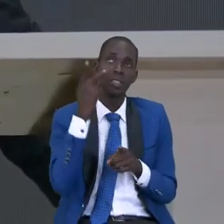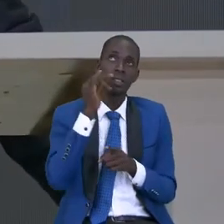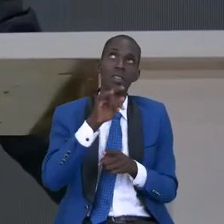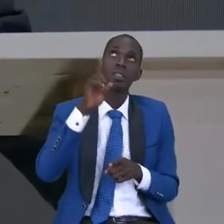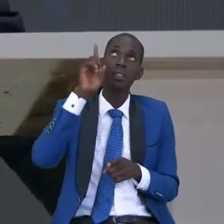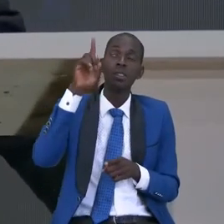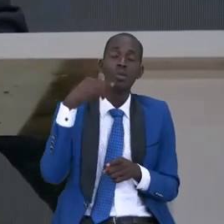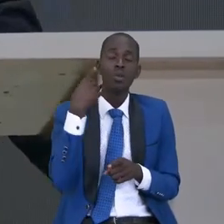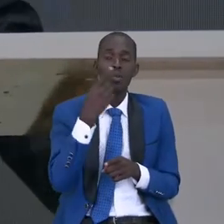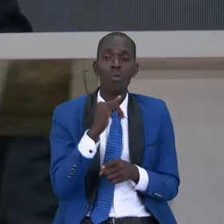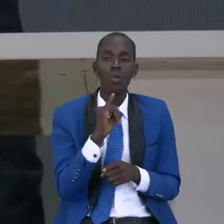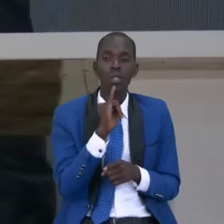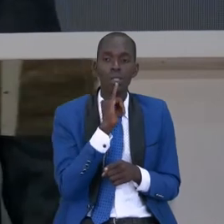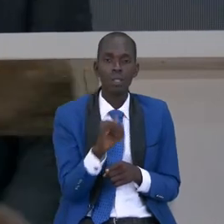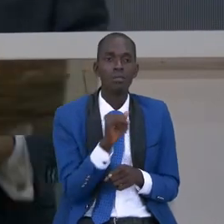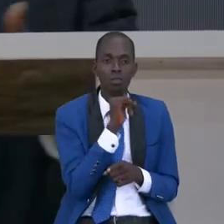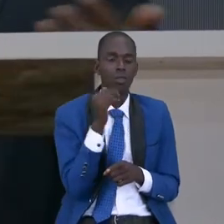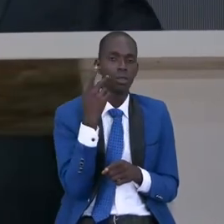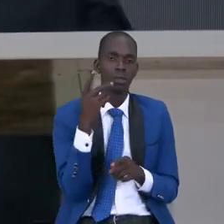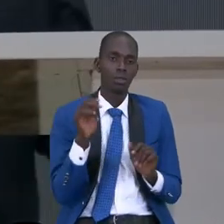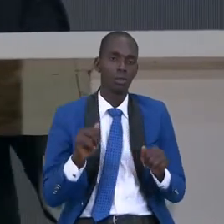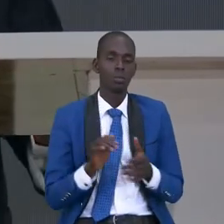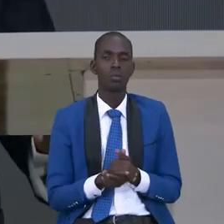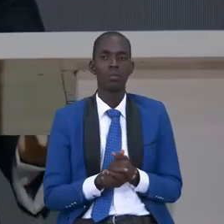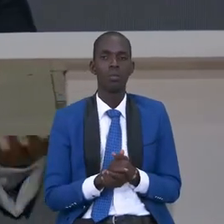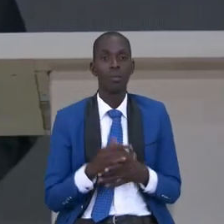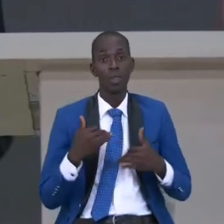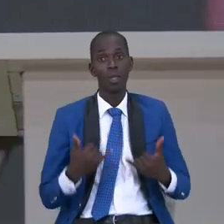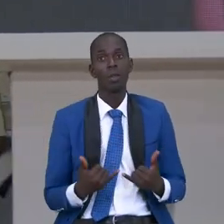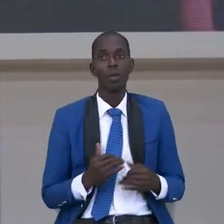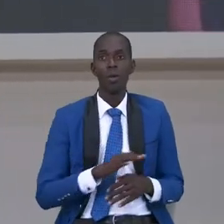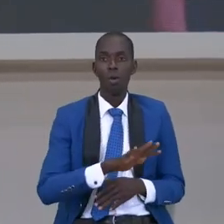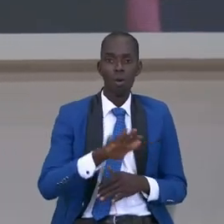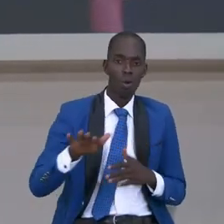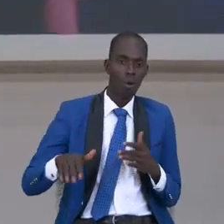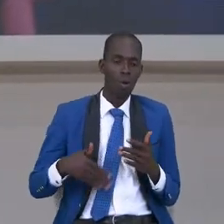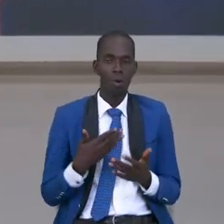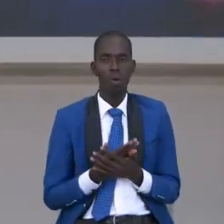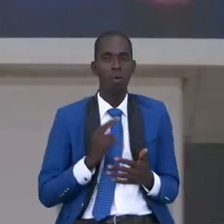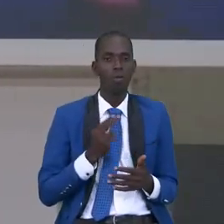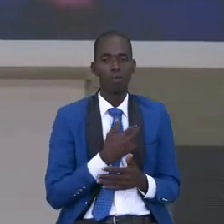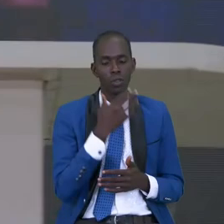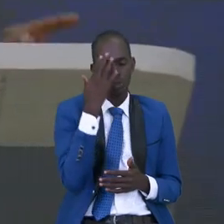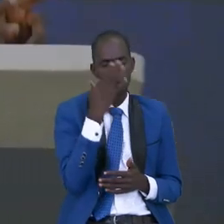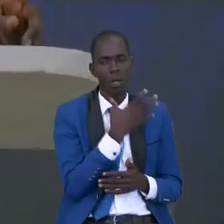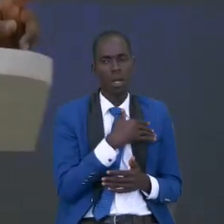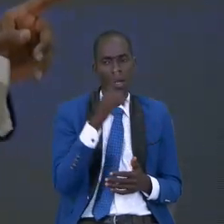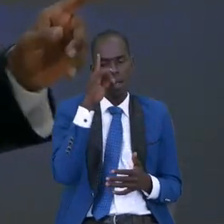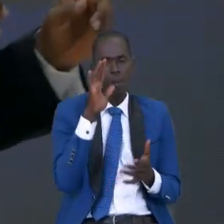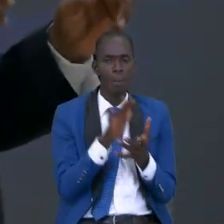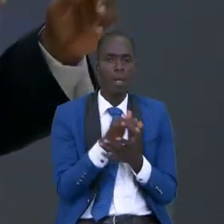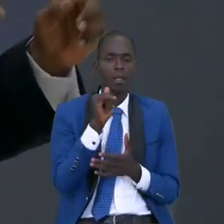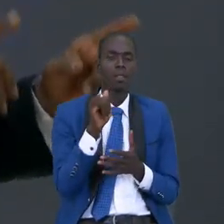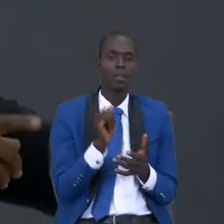is invisible. Now, all of us know and all of us believe that